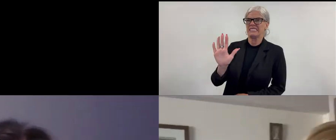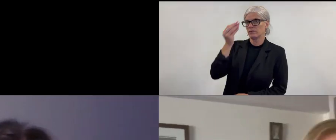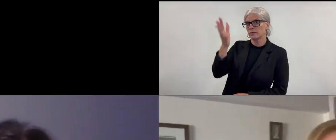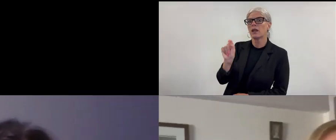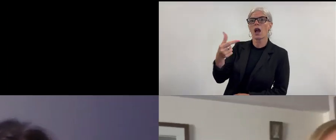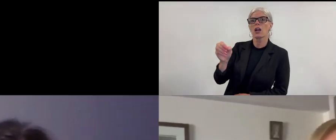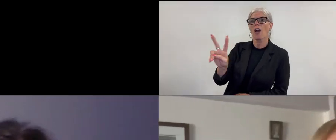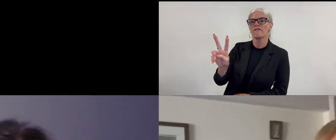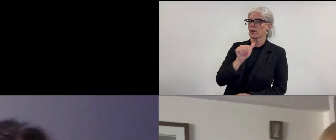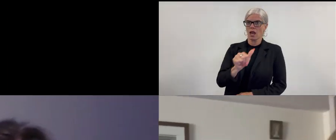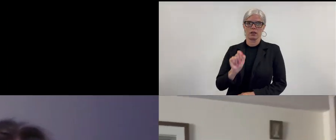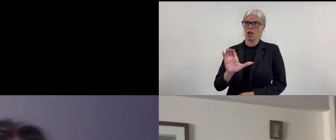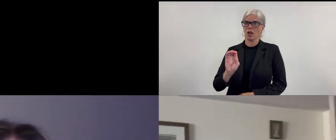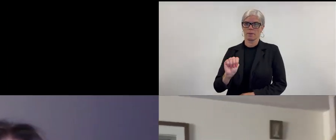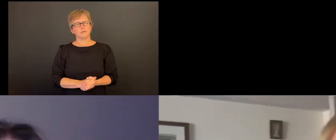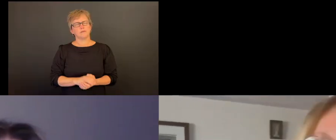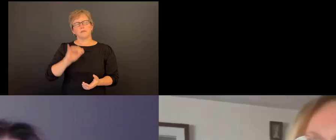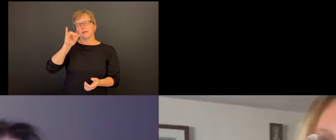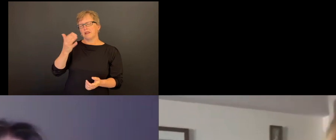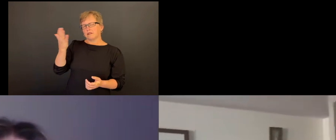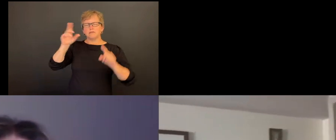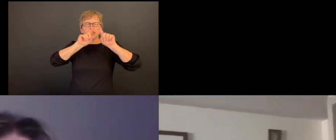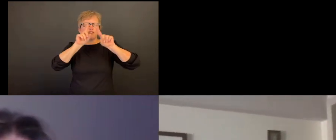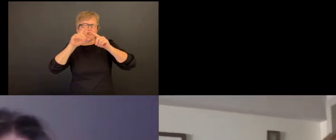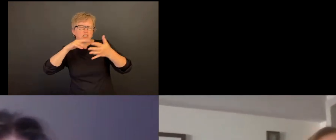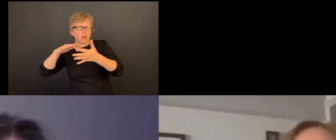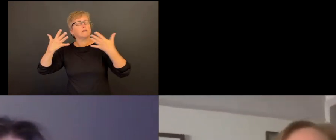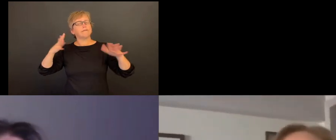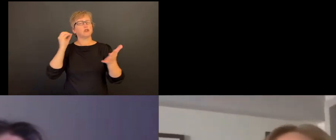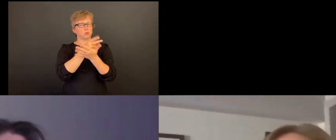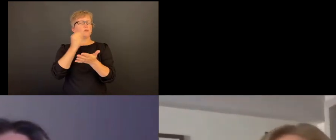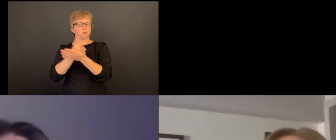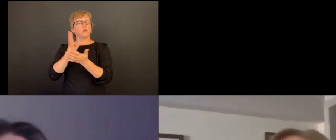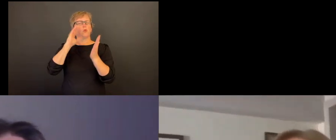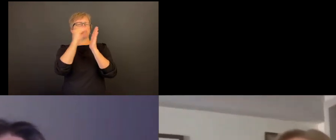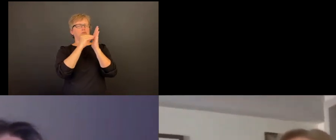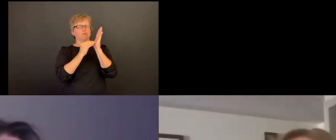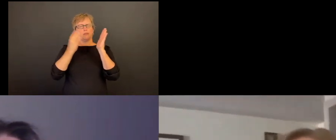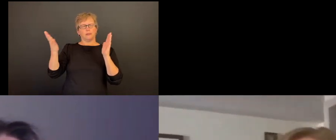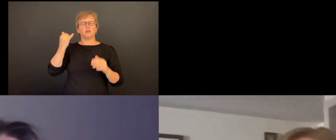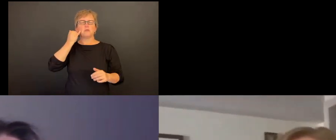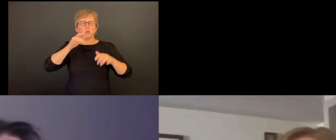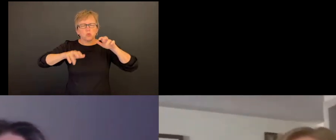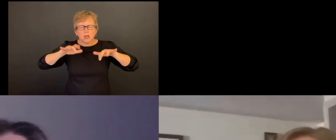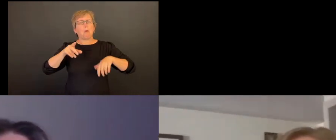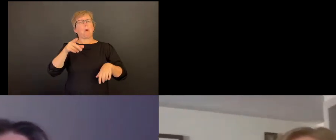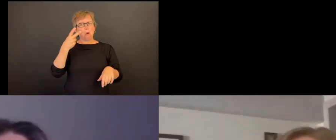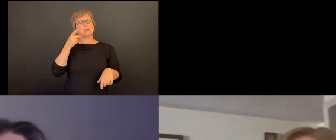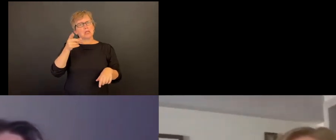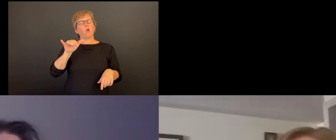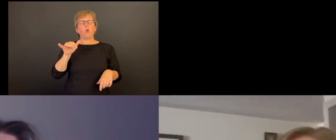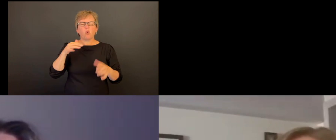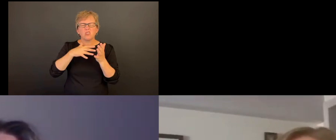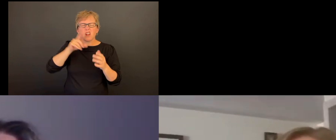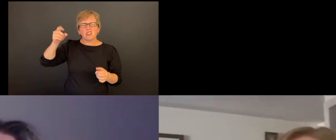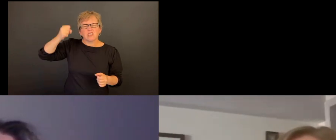clinicaltrials.com. .gov. The approved study will be on there. And even if you go to that site and you